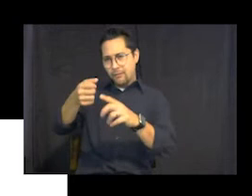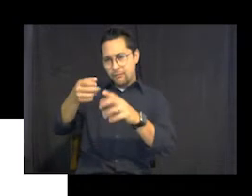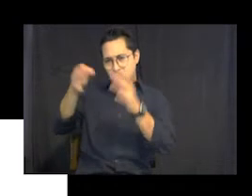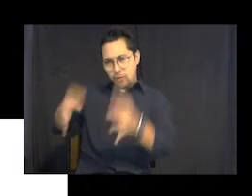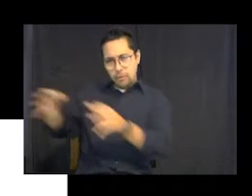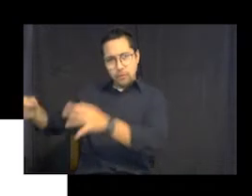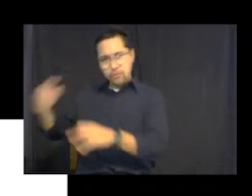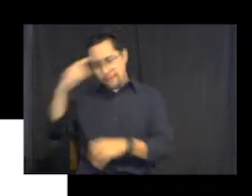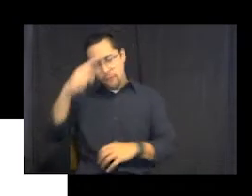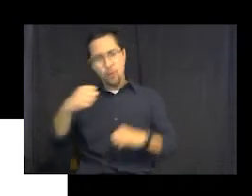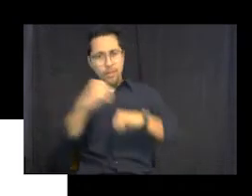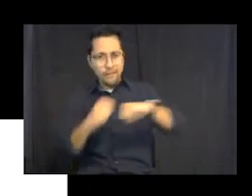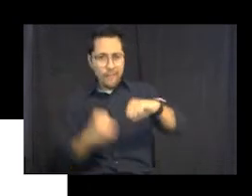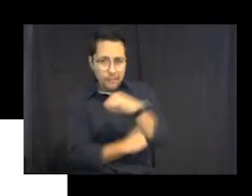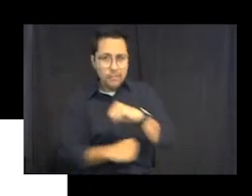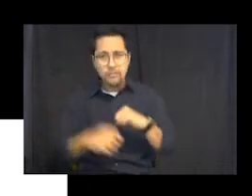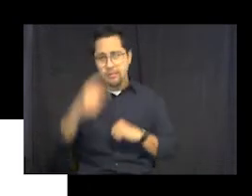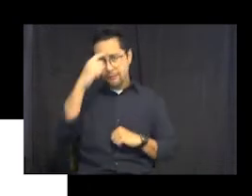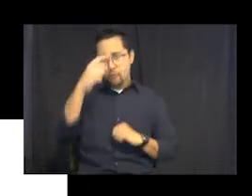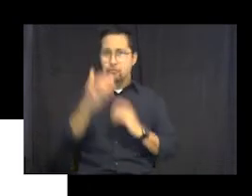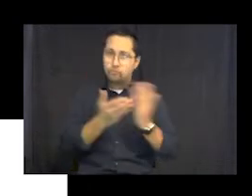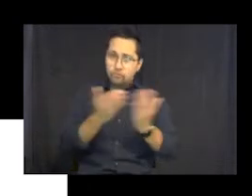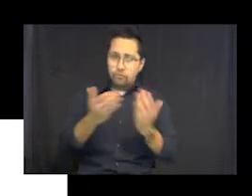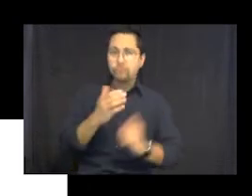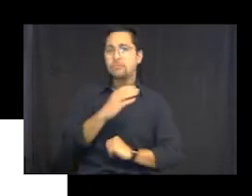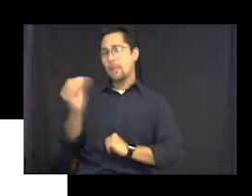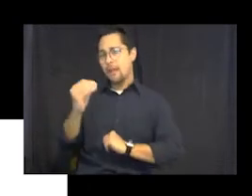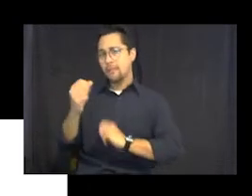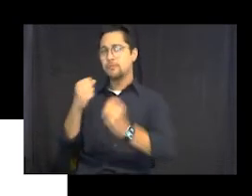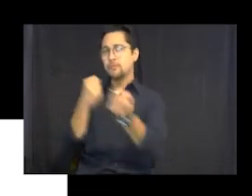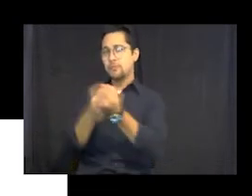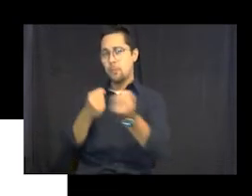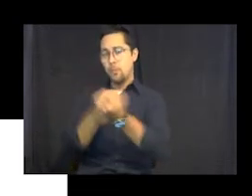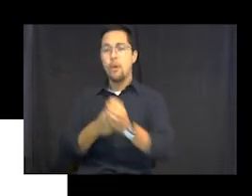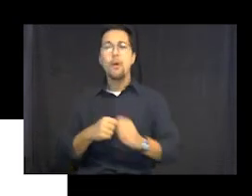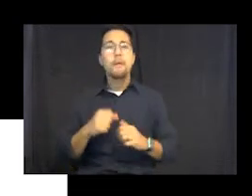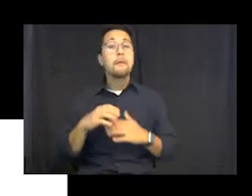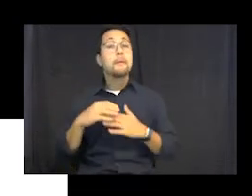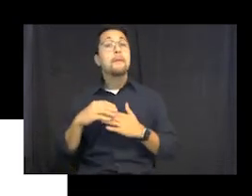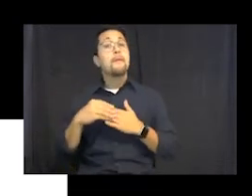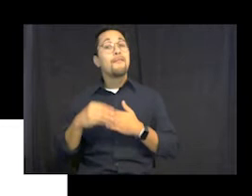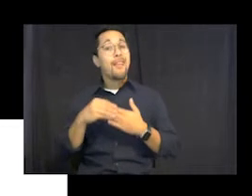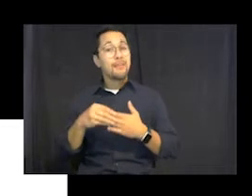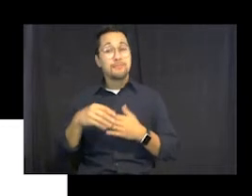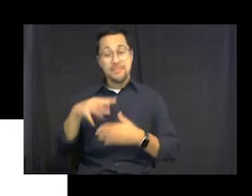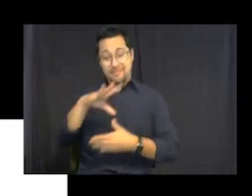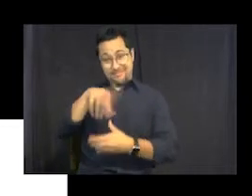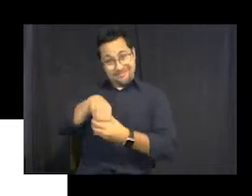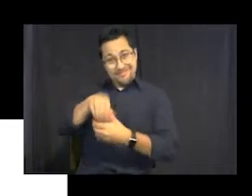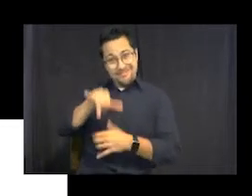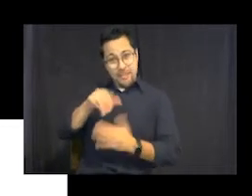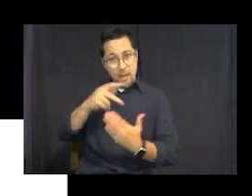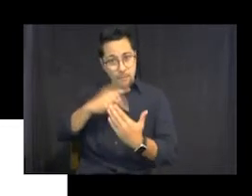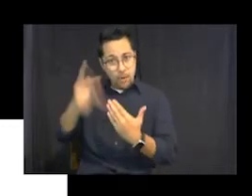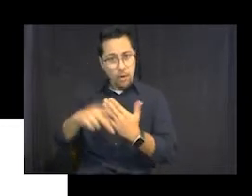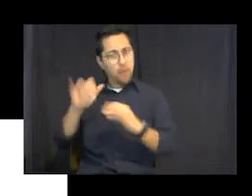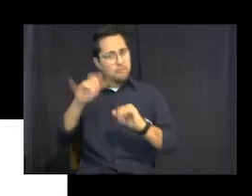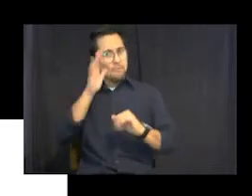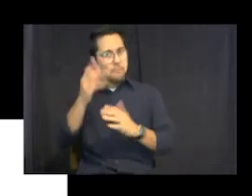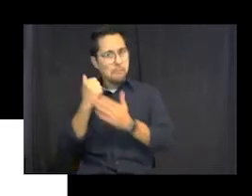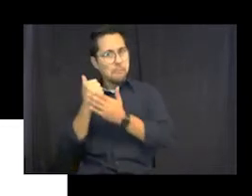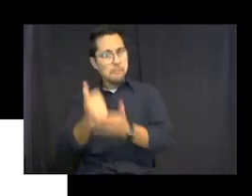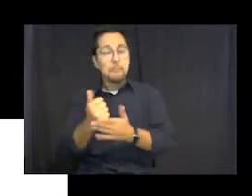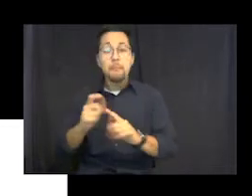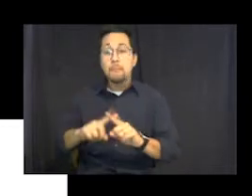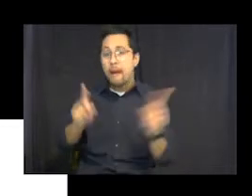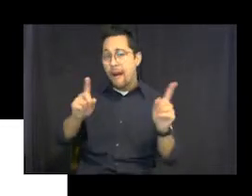the services and supports. So the flexibilities in the programs help with this, but for